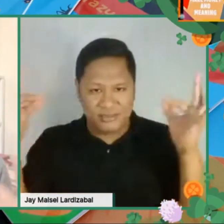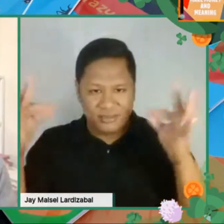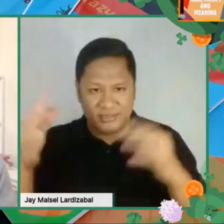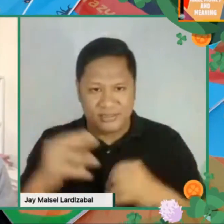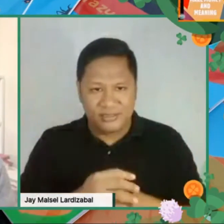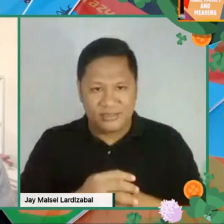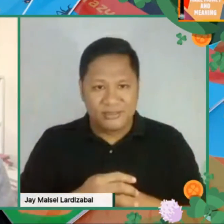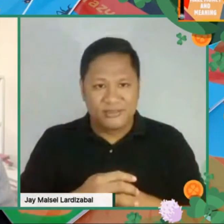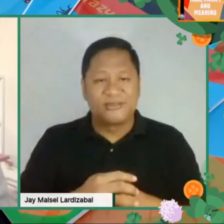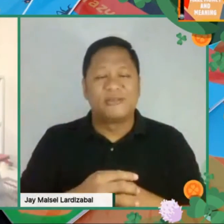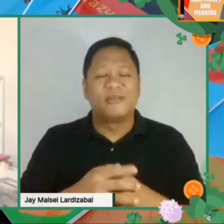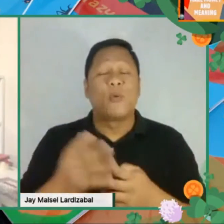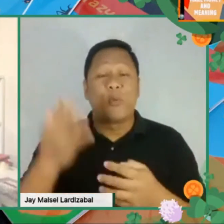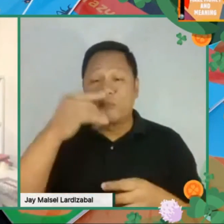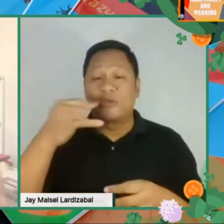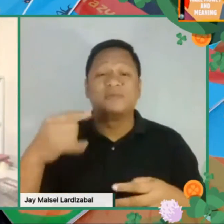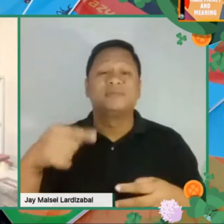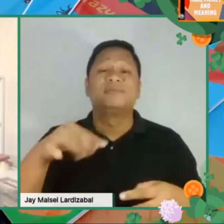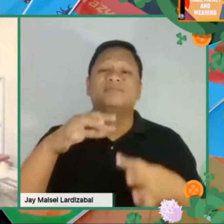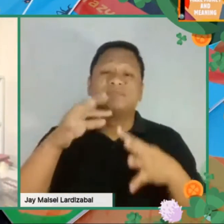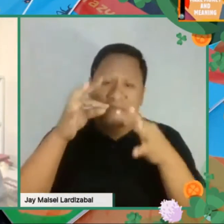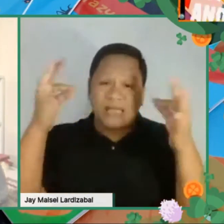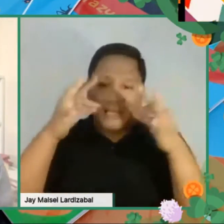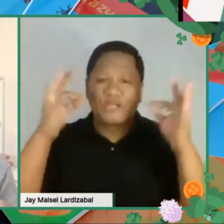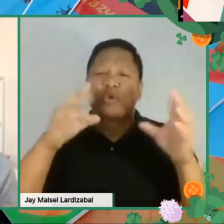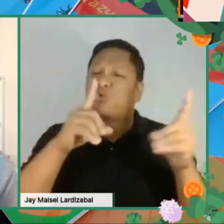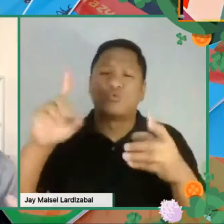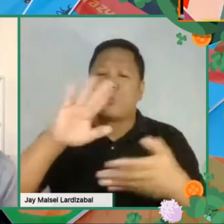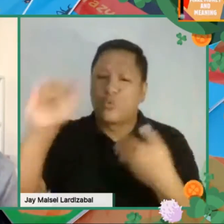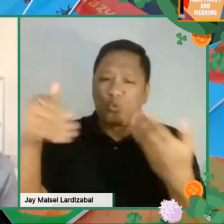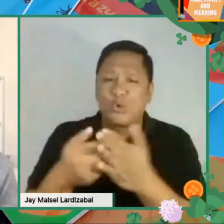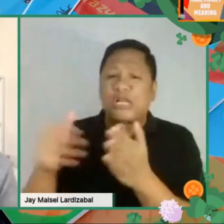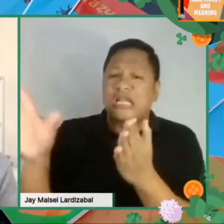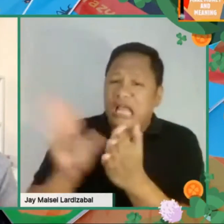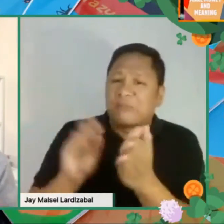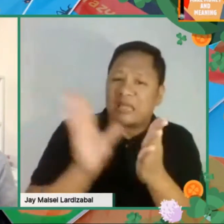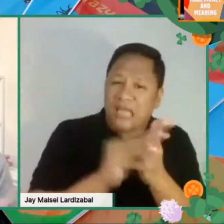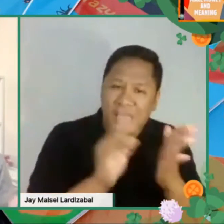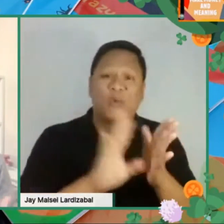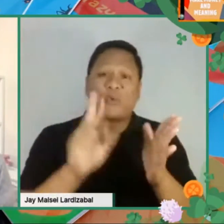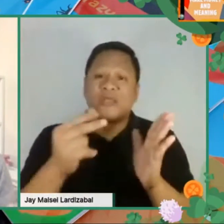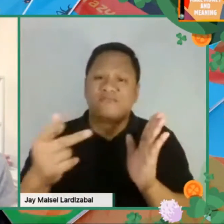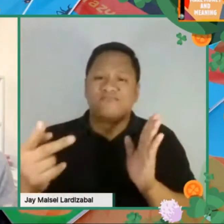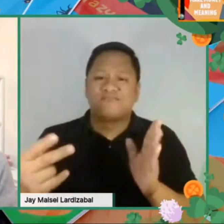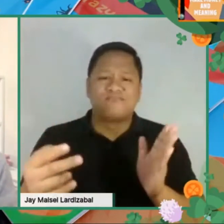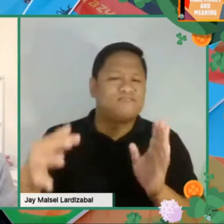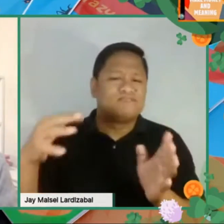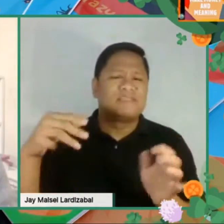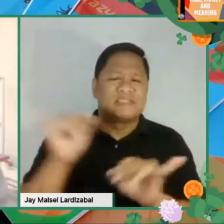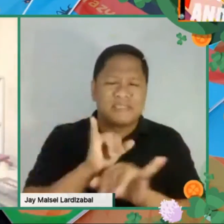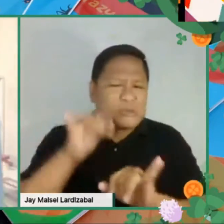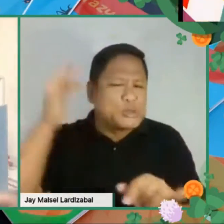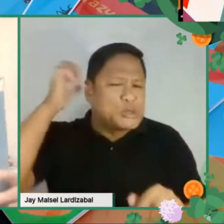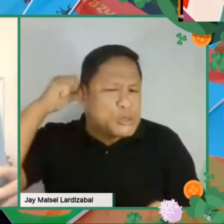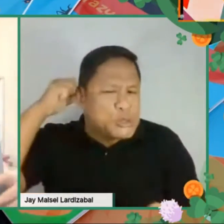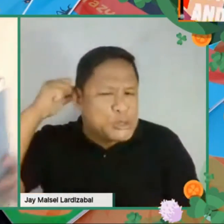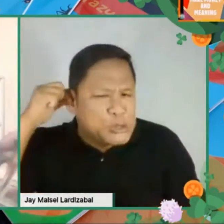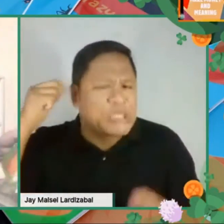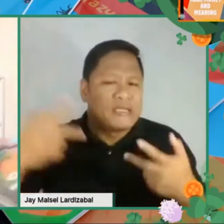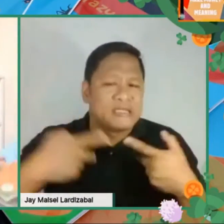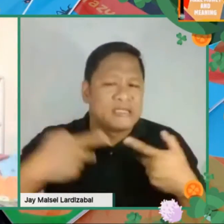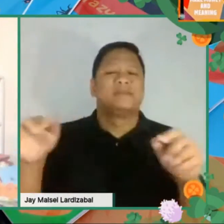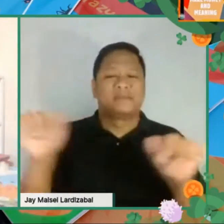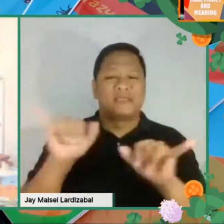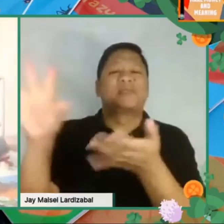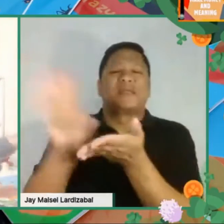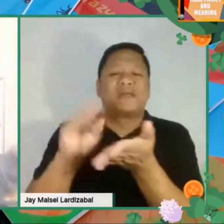all those things. So Mm. while he was being naughty, he was like all these other